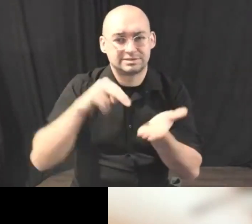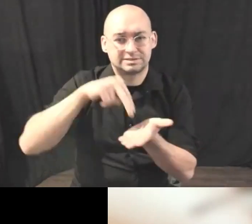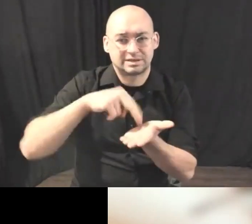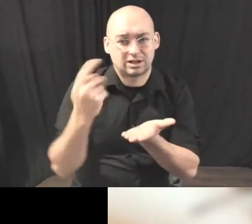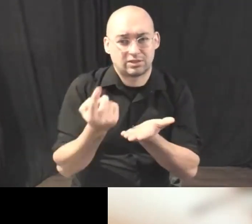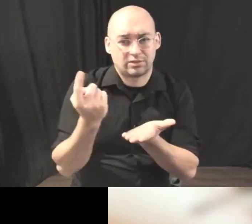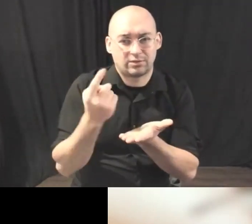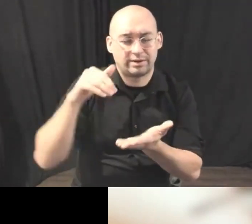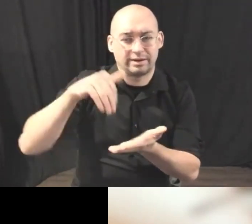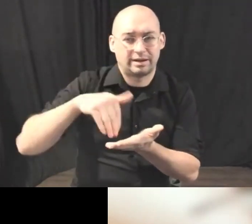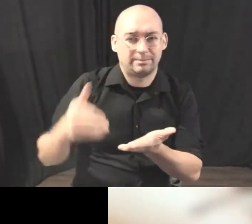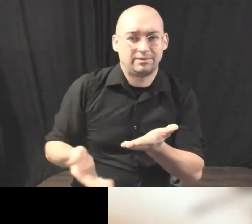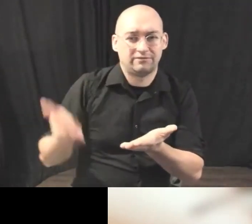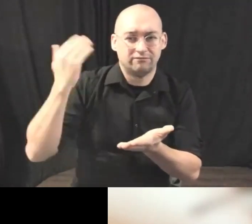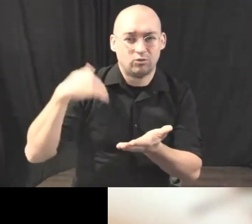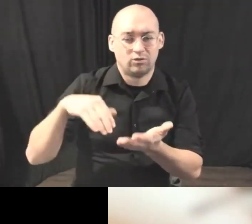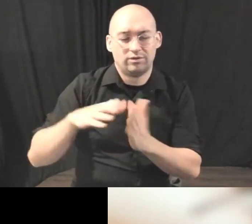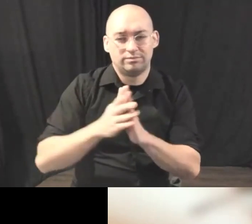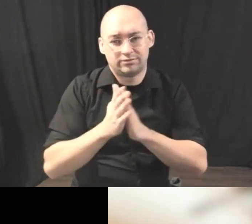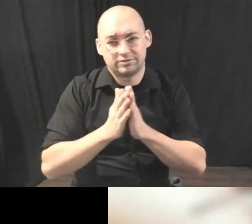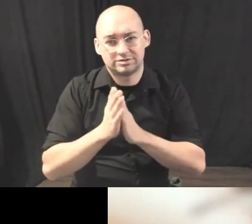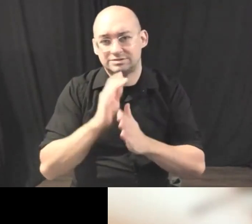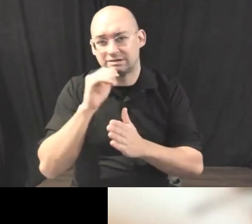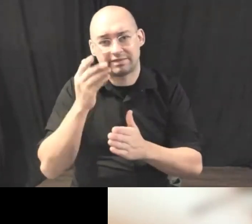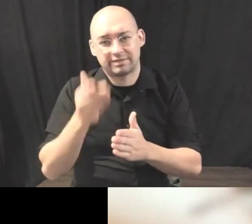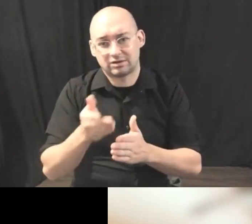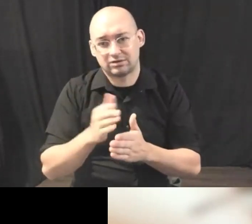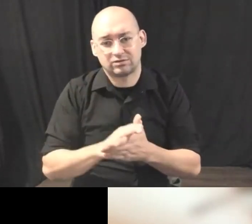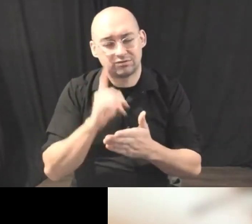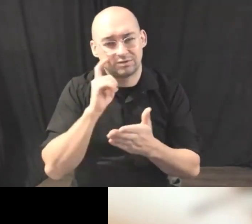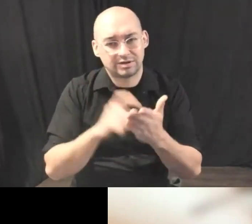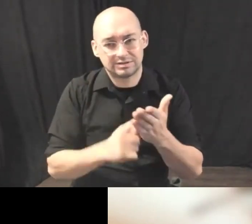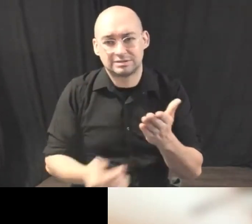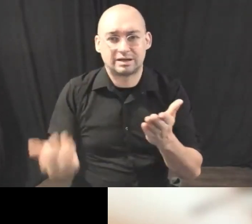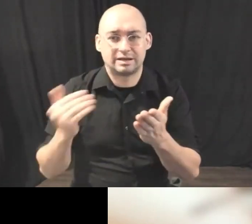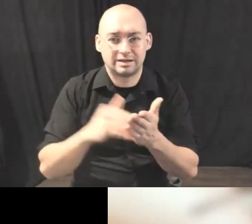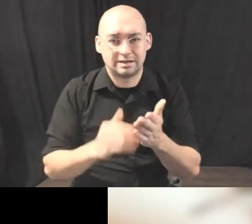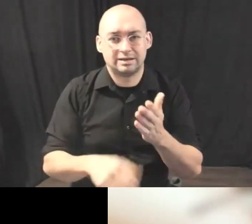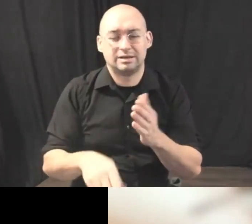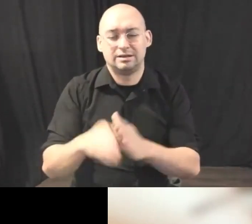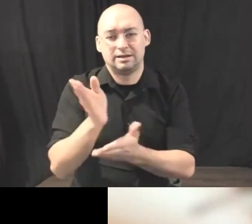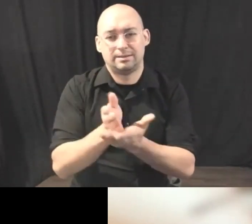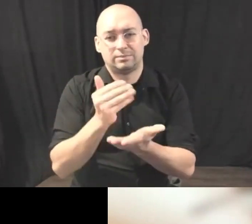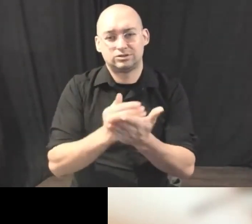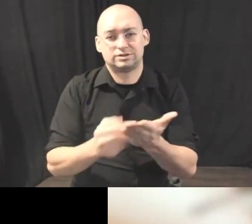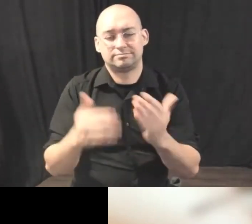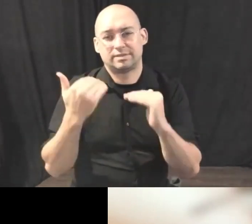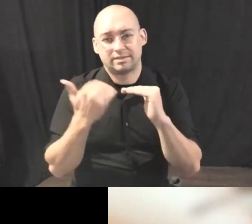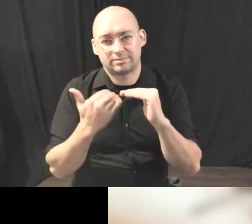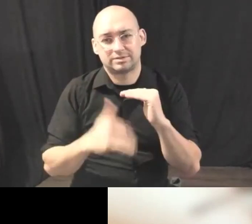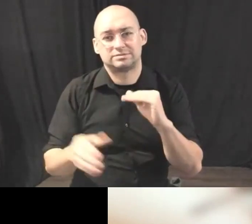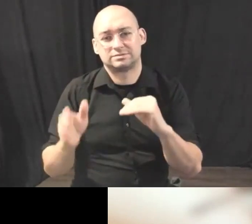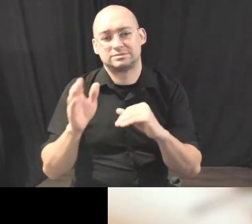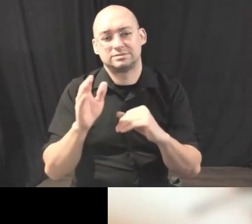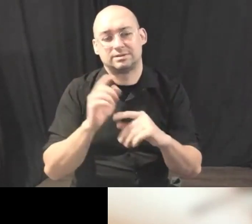prior initiatives, and that is no longer there. Recognize again, there are budgetary constraints,